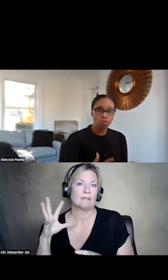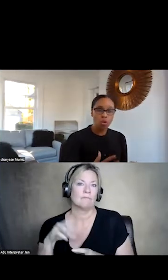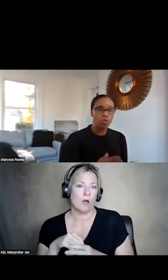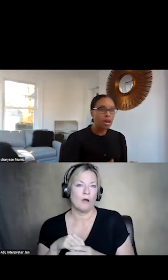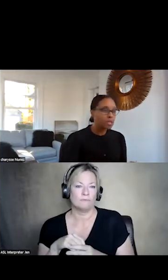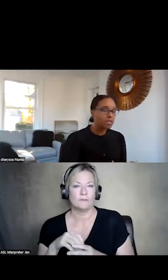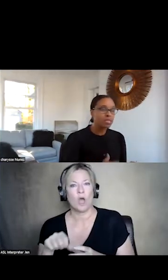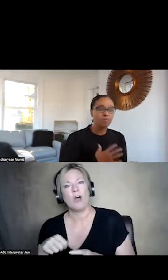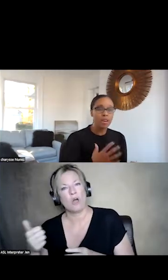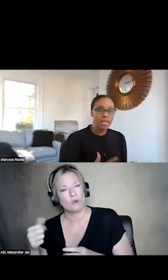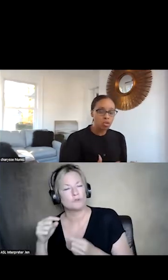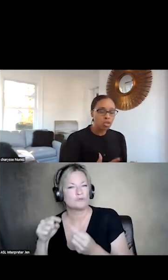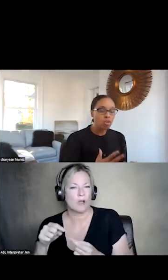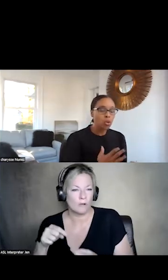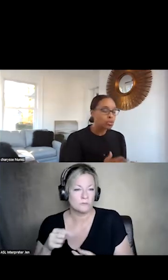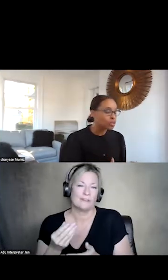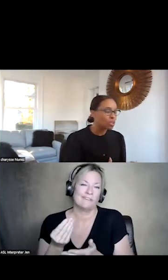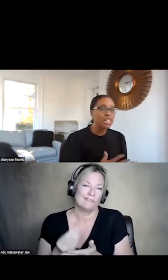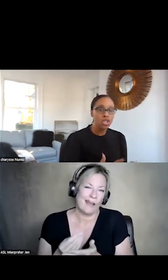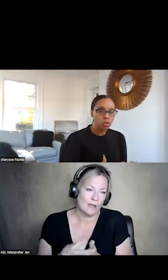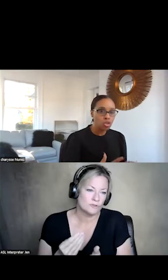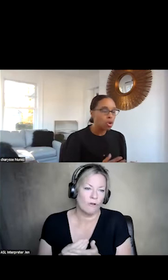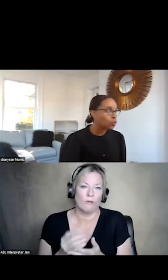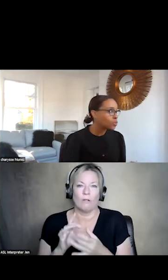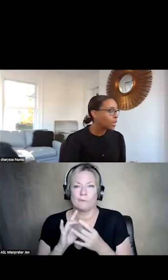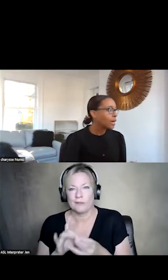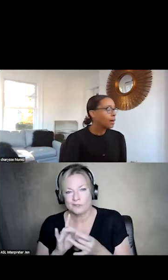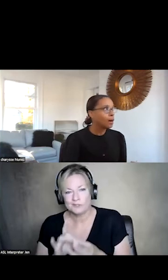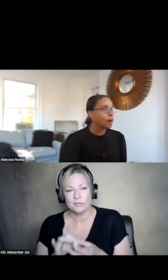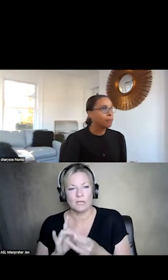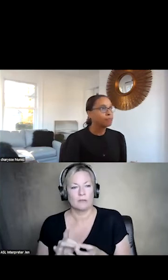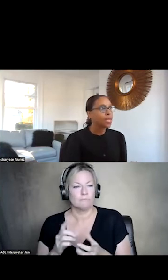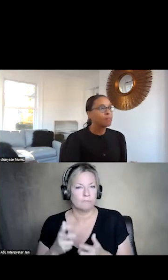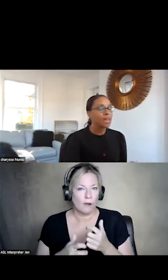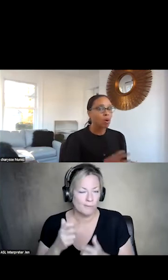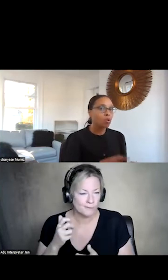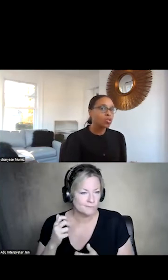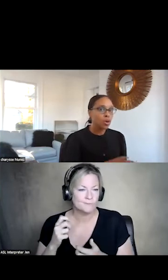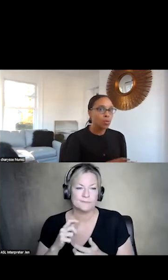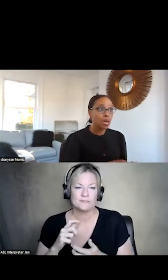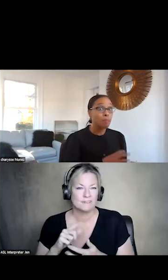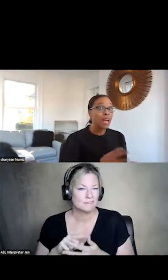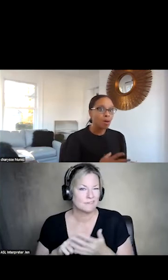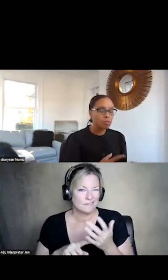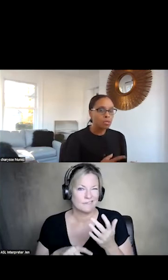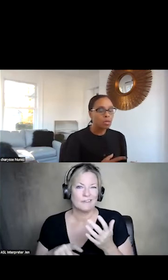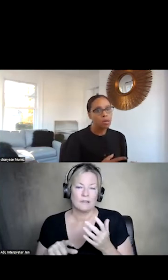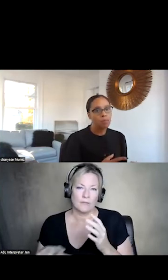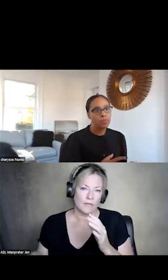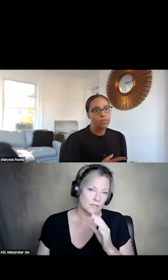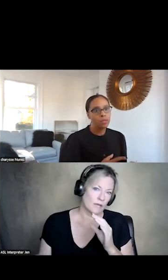other struggles. Obviously, there's financial struggles, there's relational struggles that also